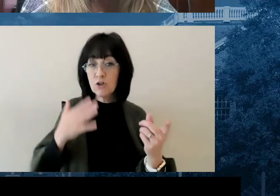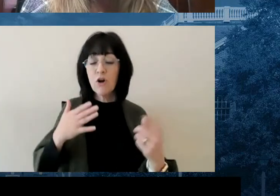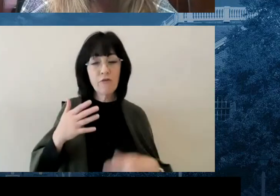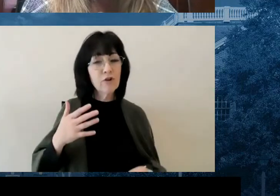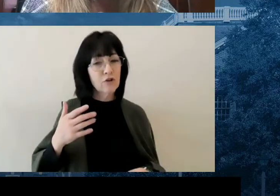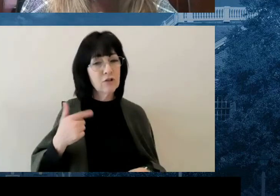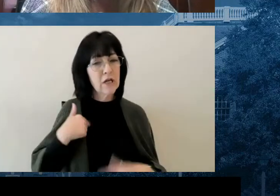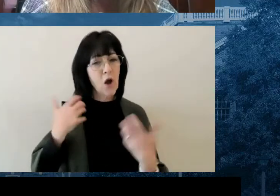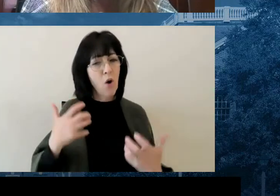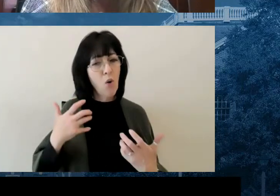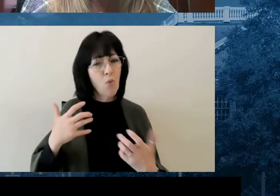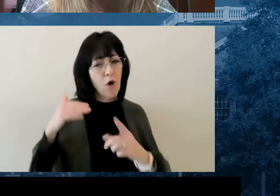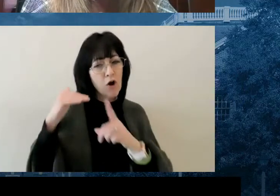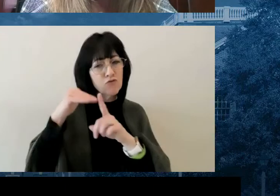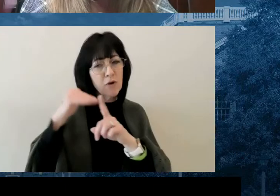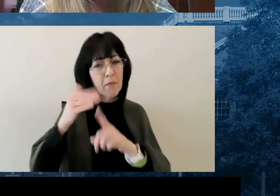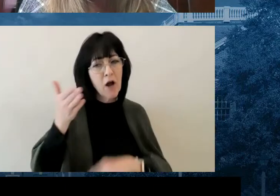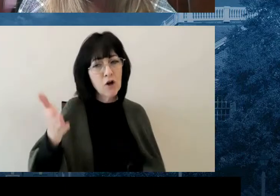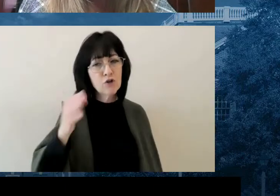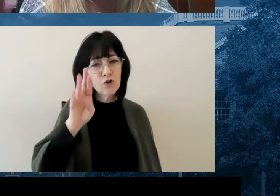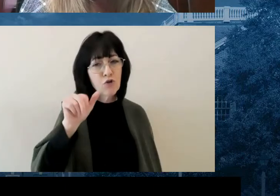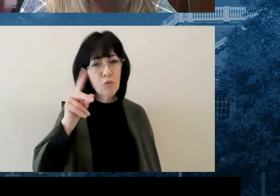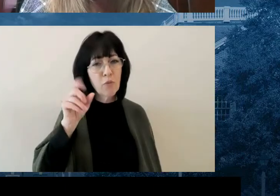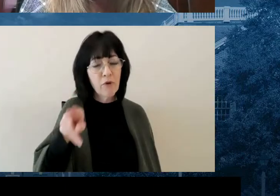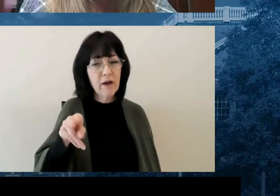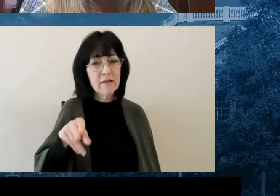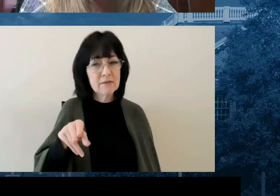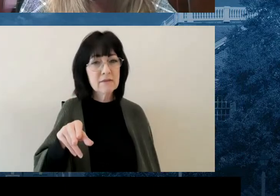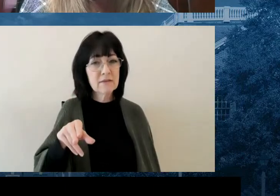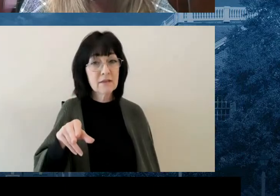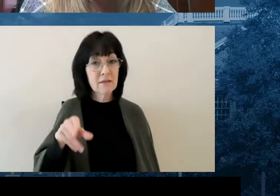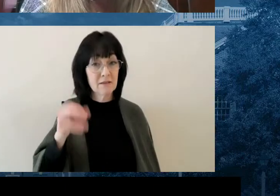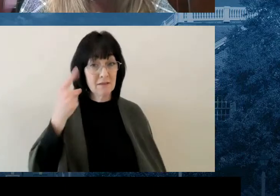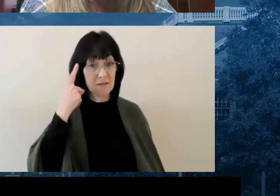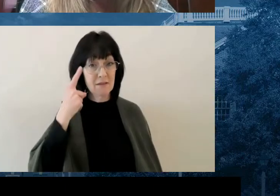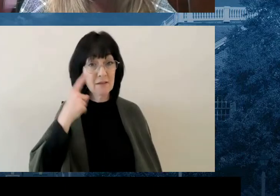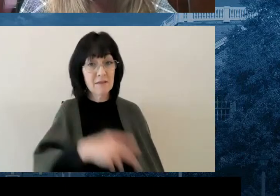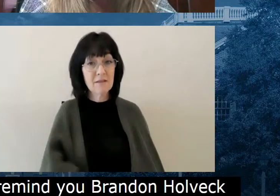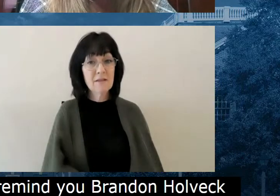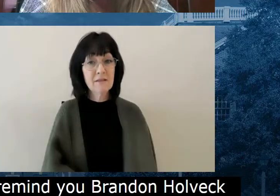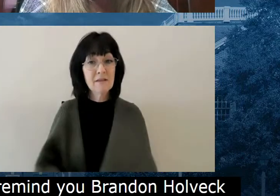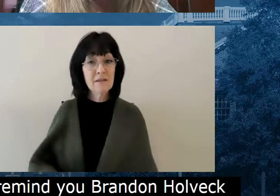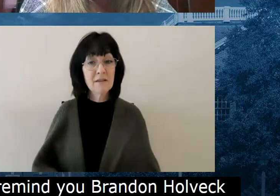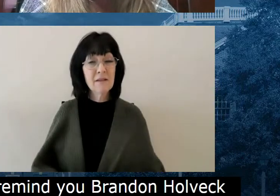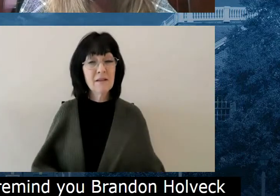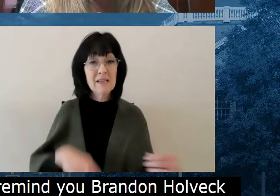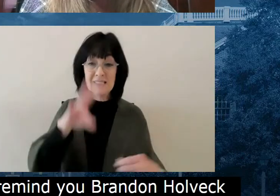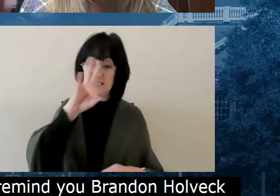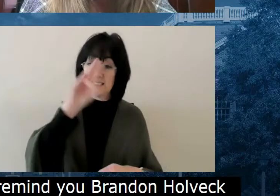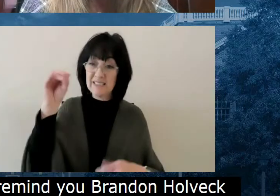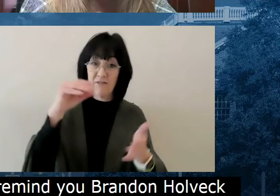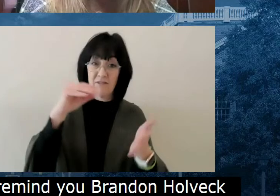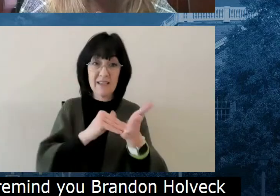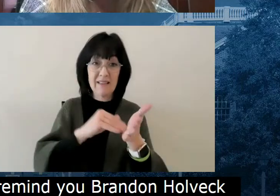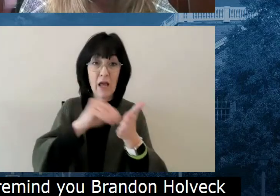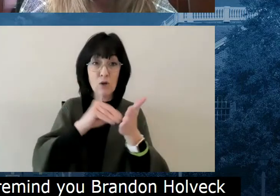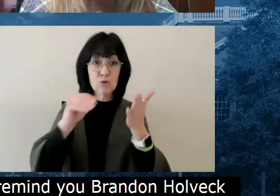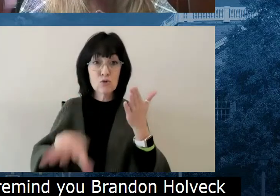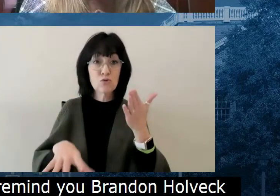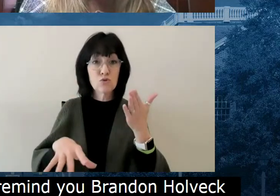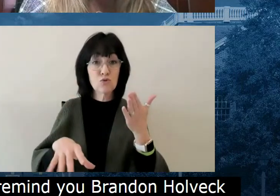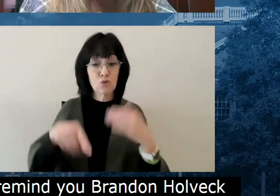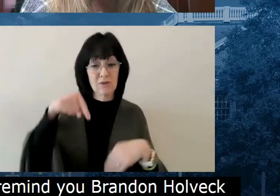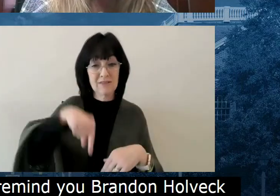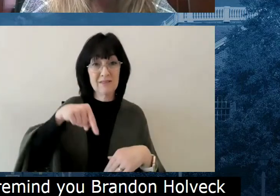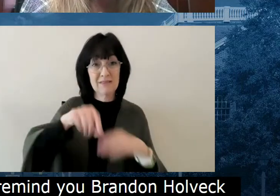that over 70,000 Delaware students are back for in-person instruction for some period